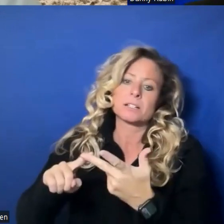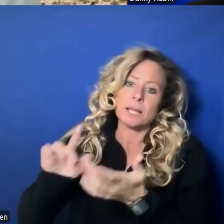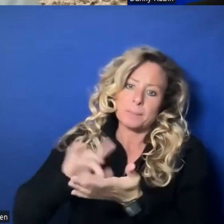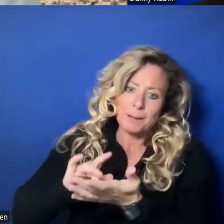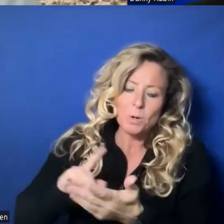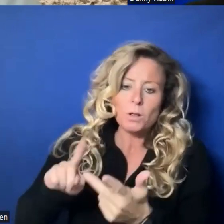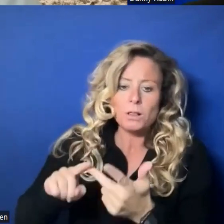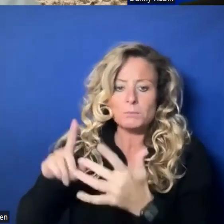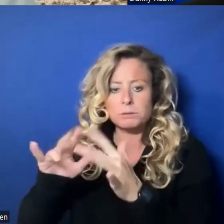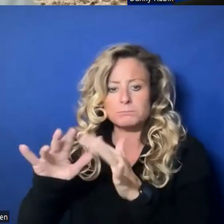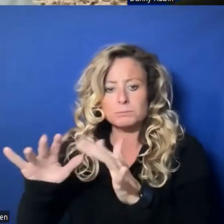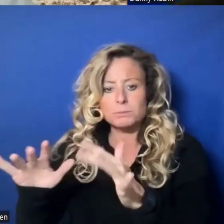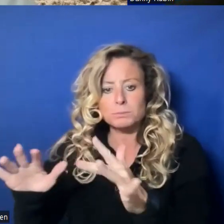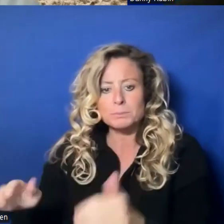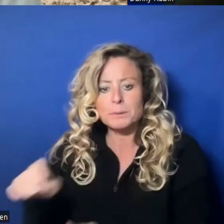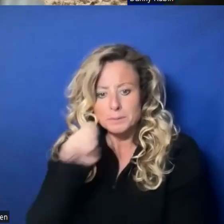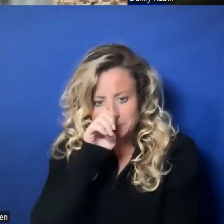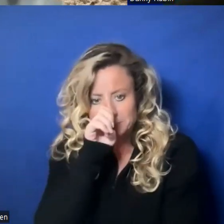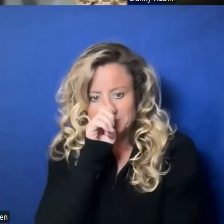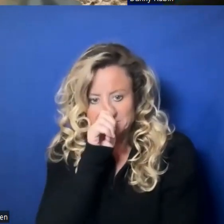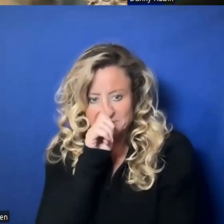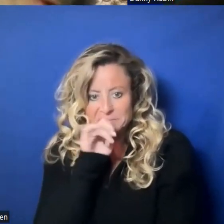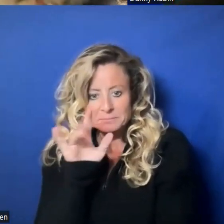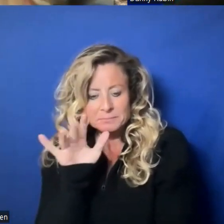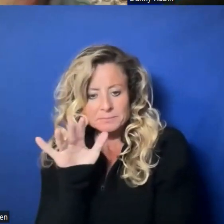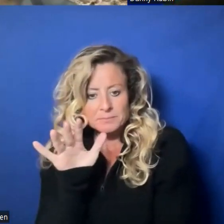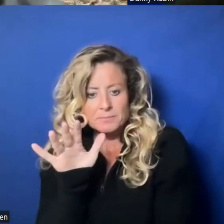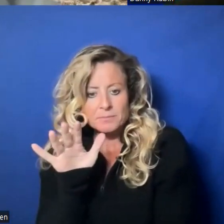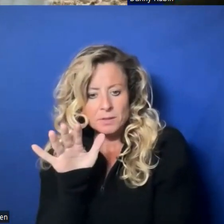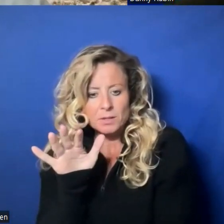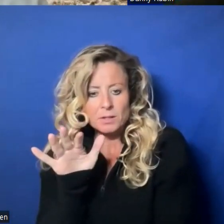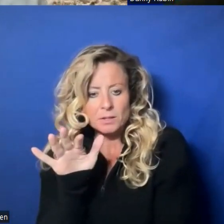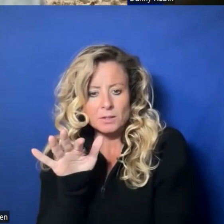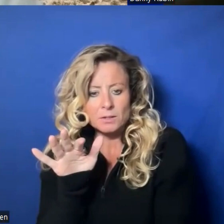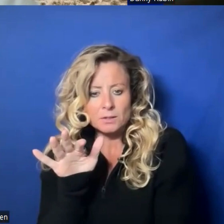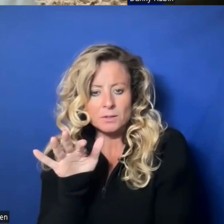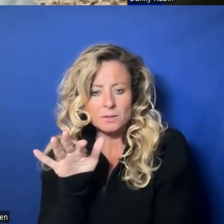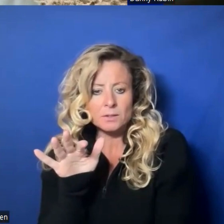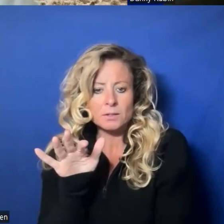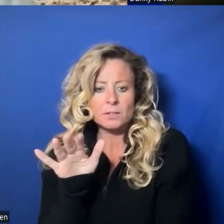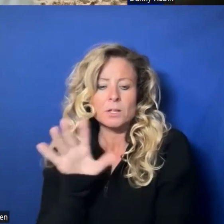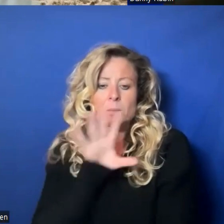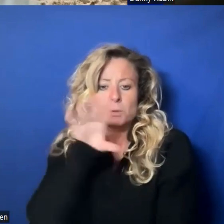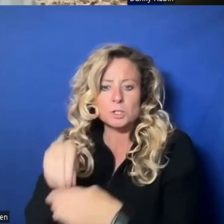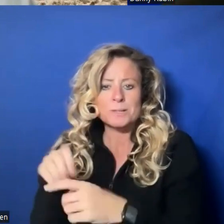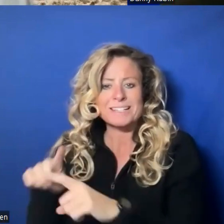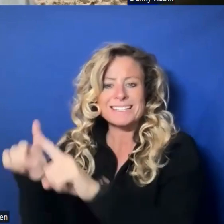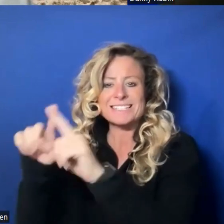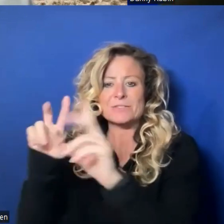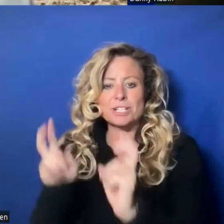data, etc., in order to anticipate different issues.